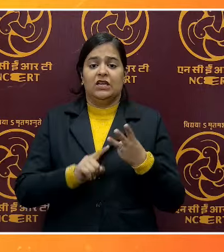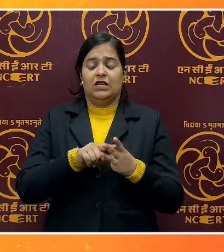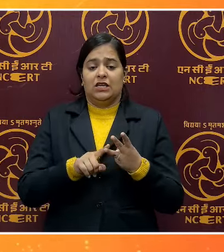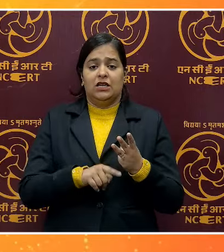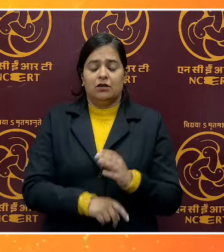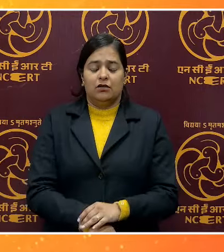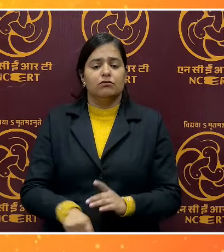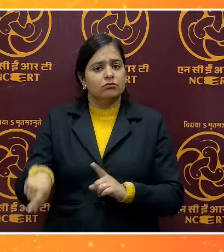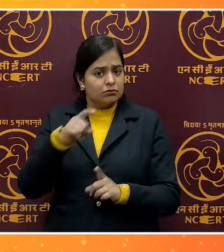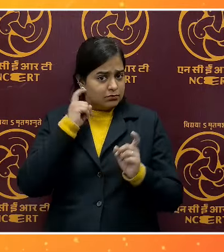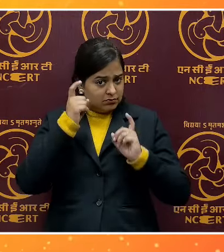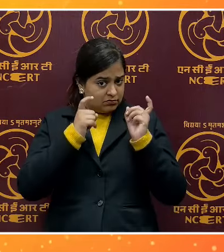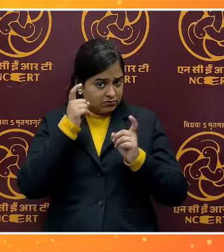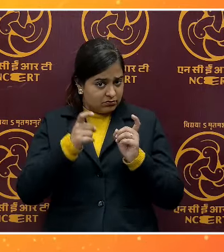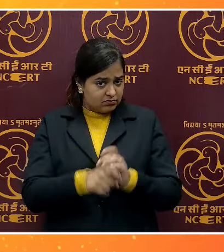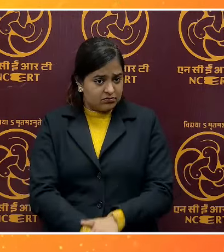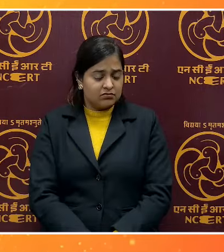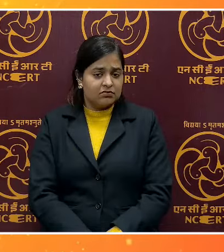Think about it.